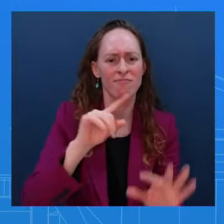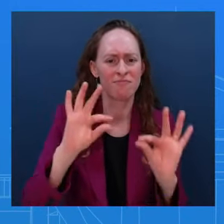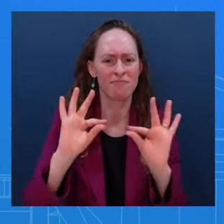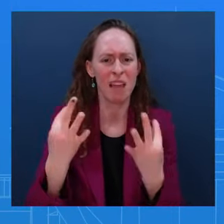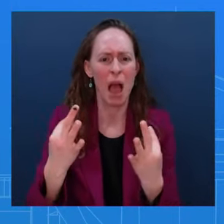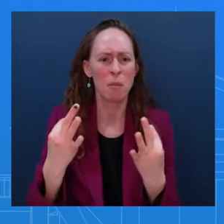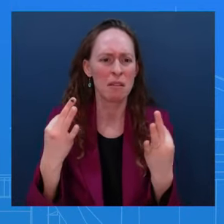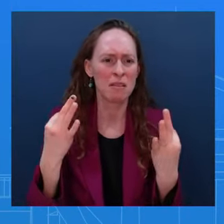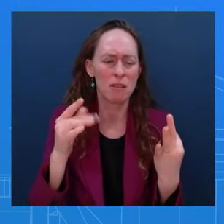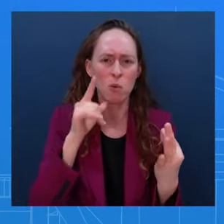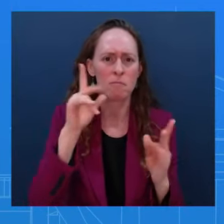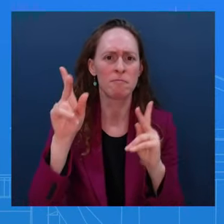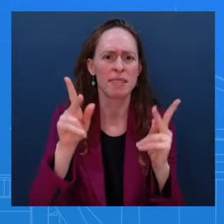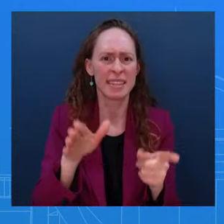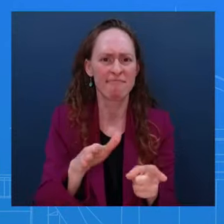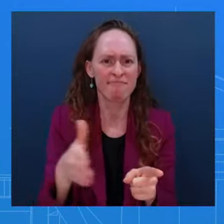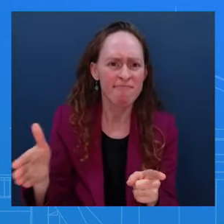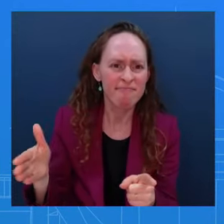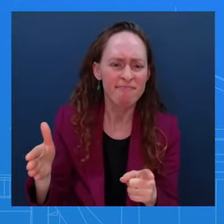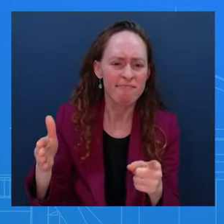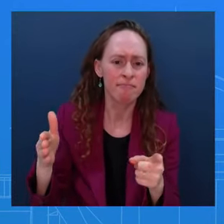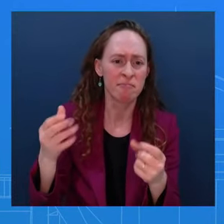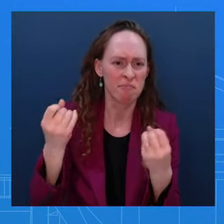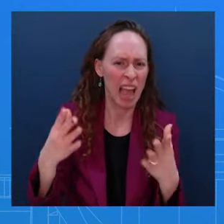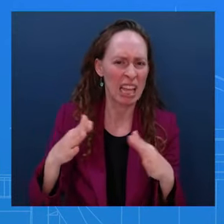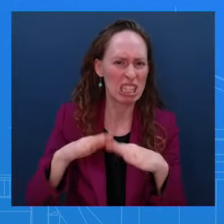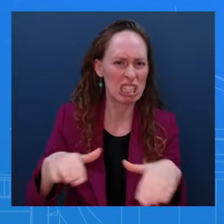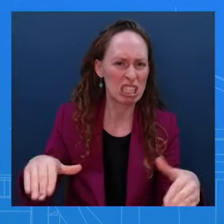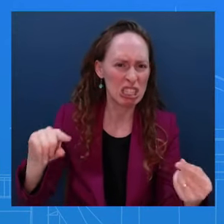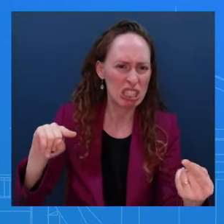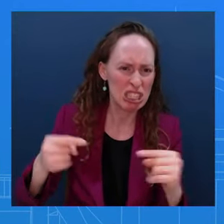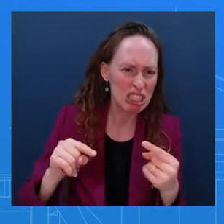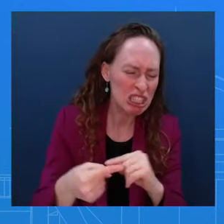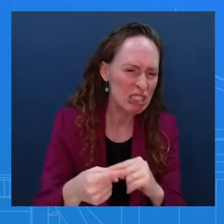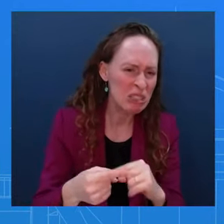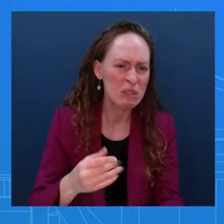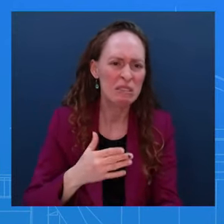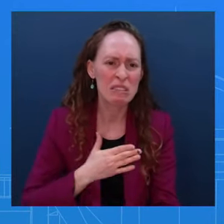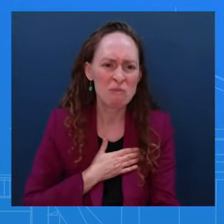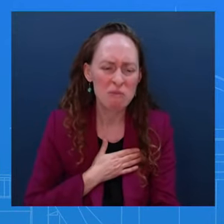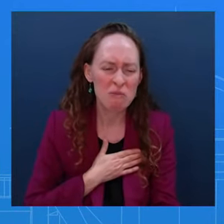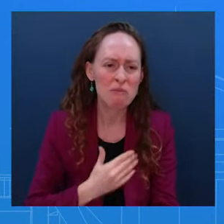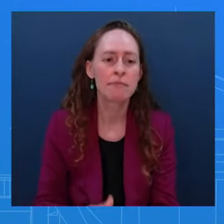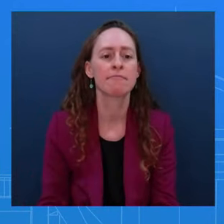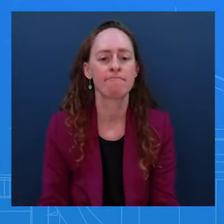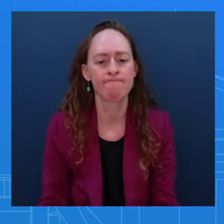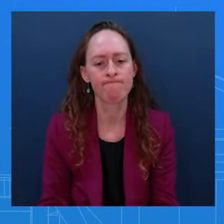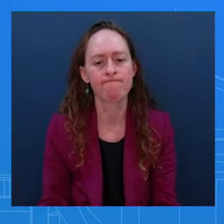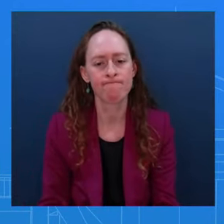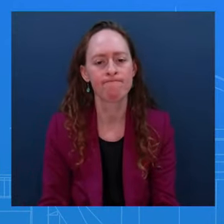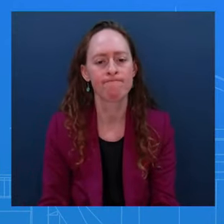children. And it is one thing I can say for sure is the president is devastated by this and also